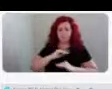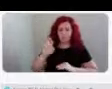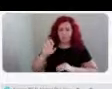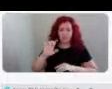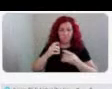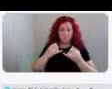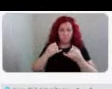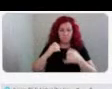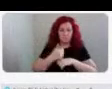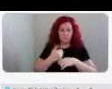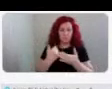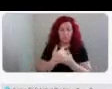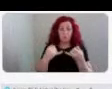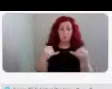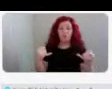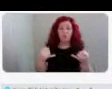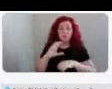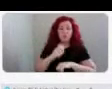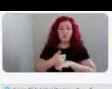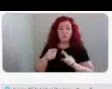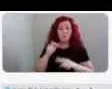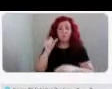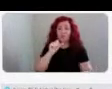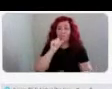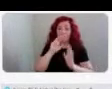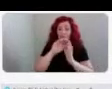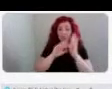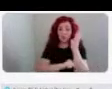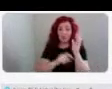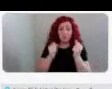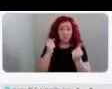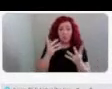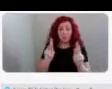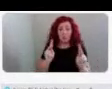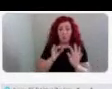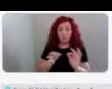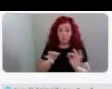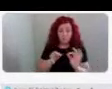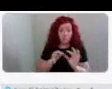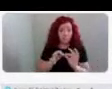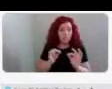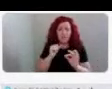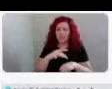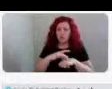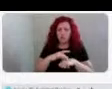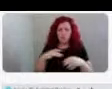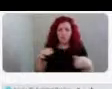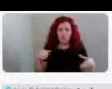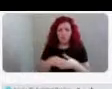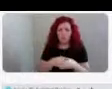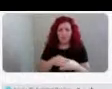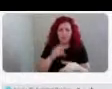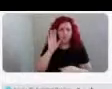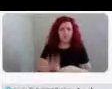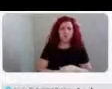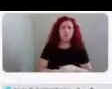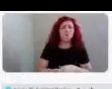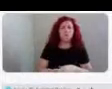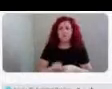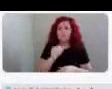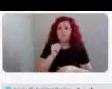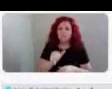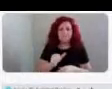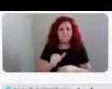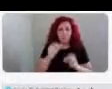established by the arizona constitution as so many have stated it is not geographically compact and contiguous it